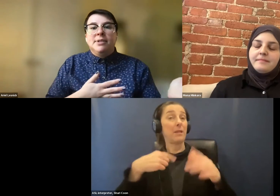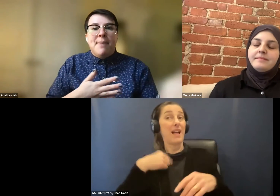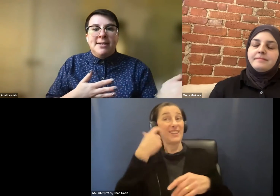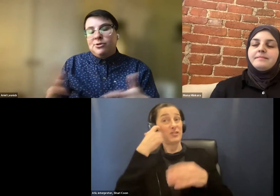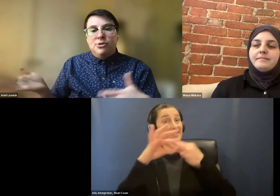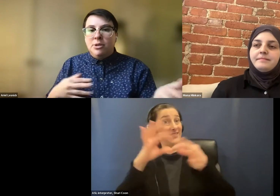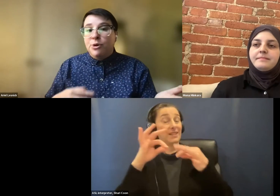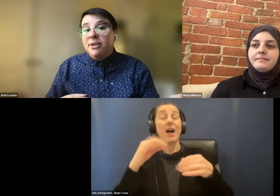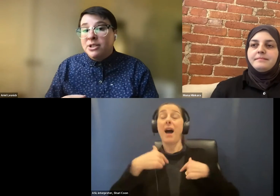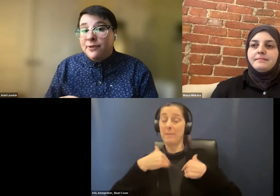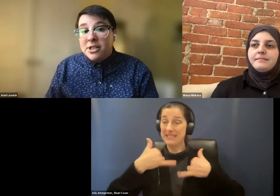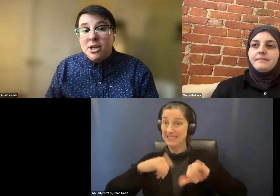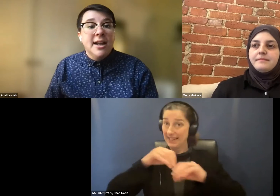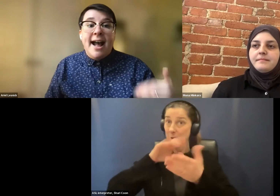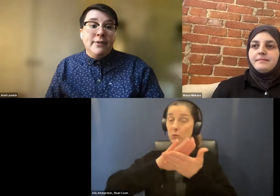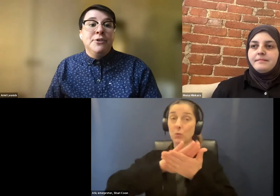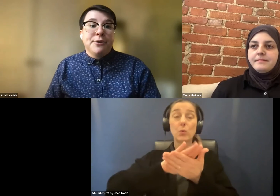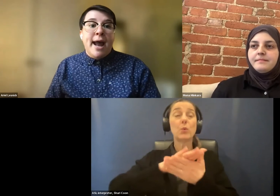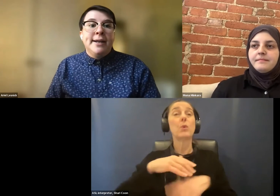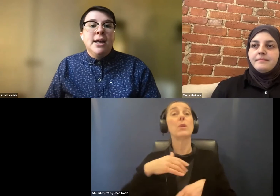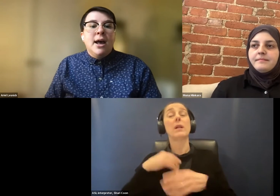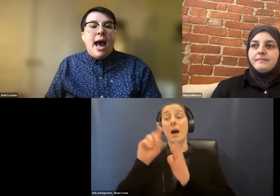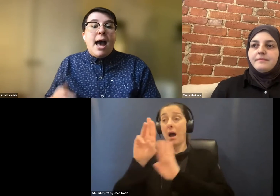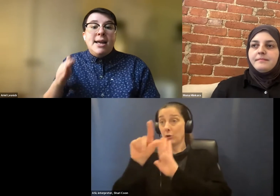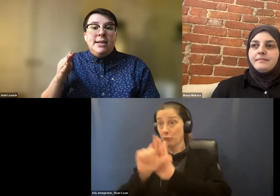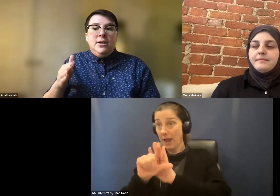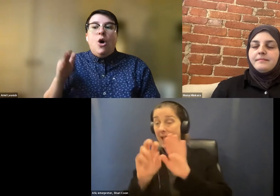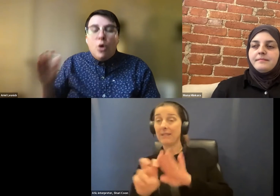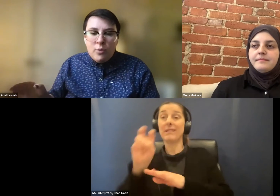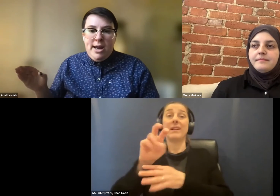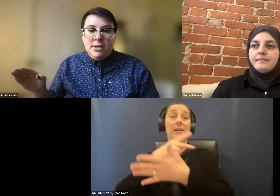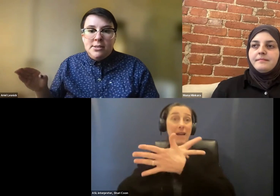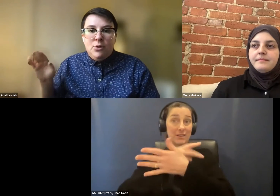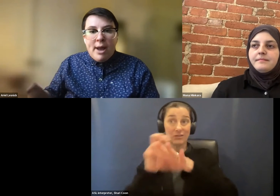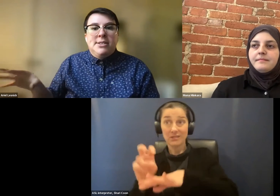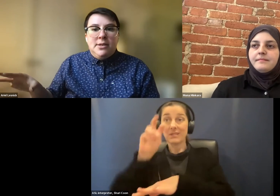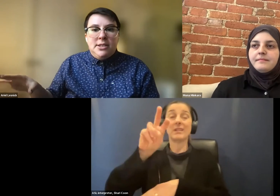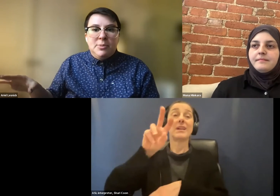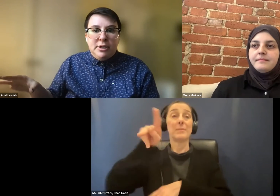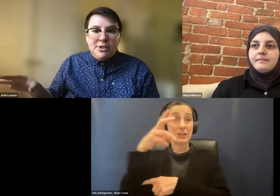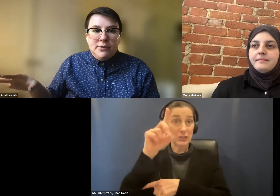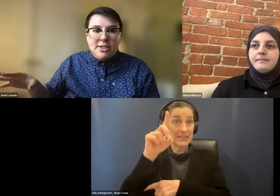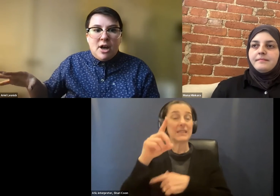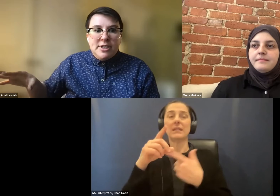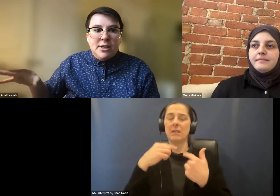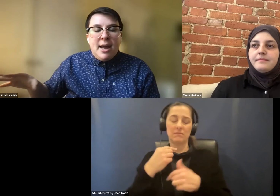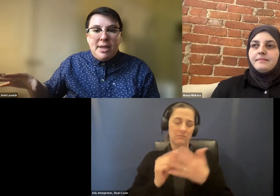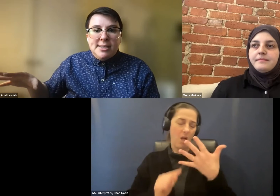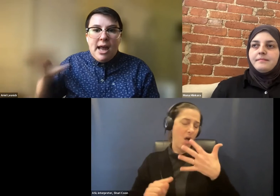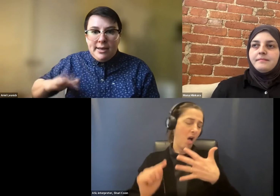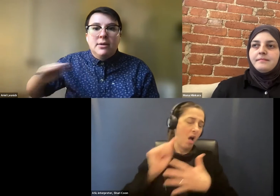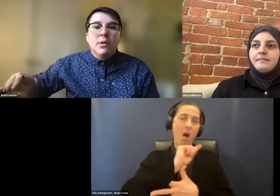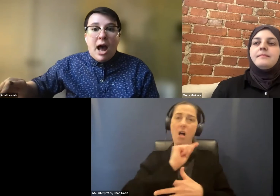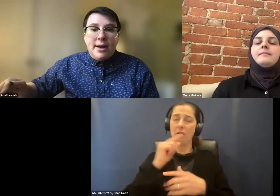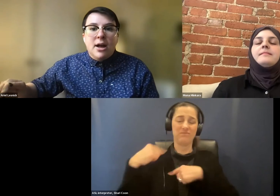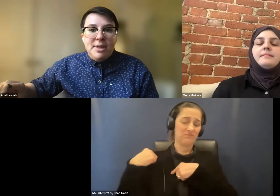I was a master's student, pretty much fresh out of undergrad. I always went to the disability services office on